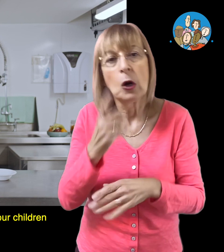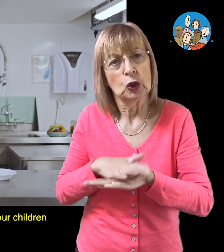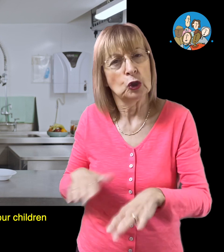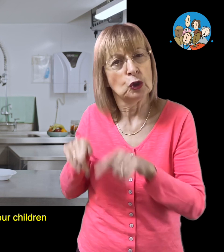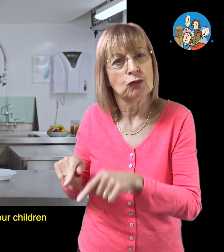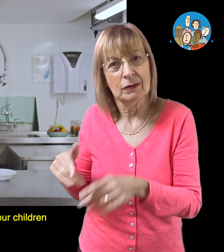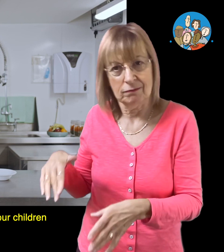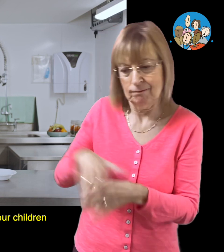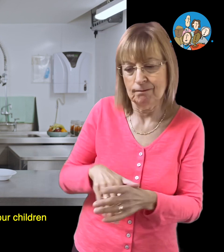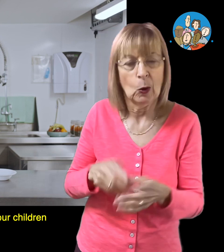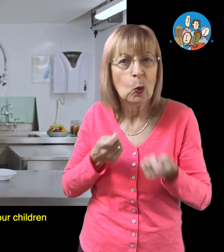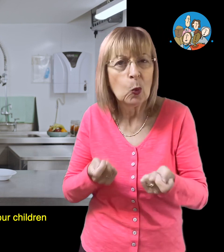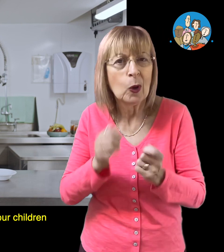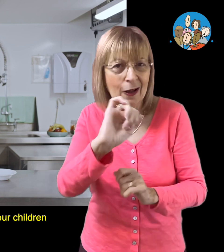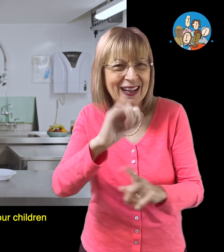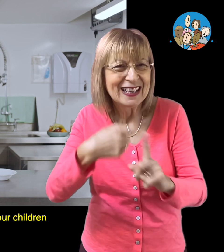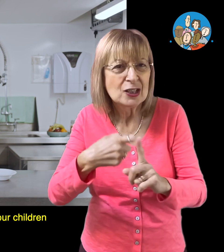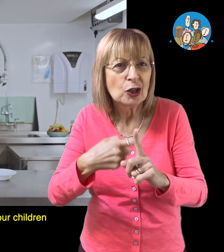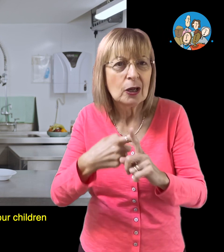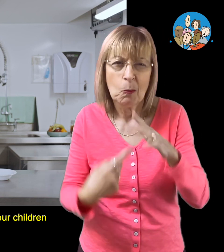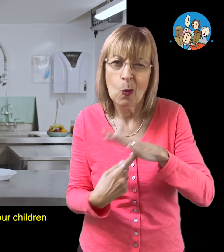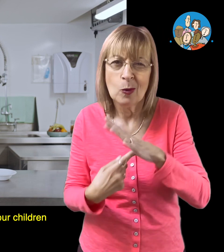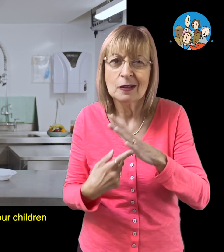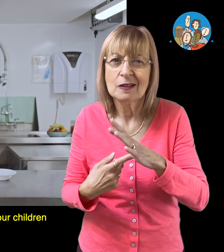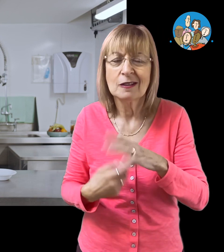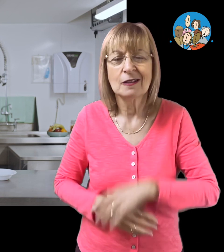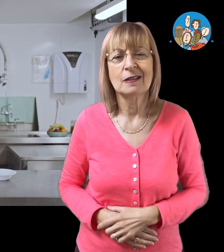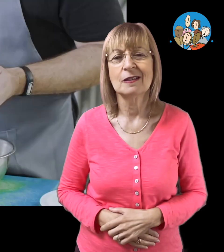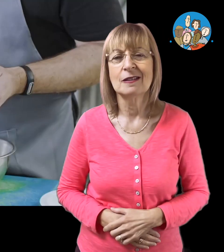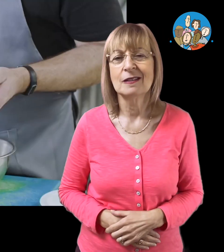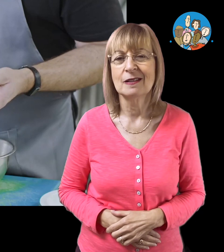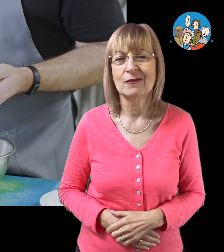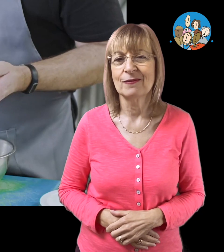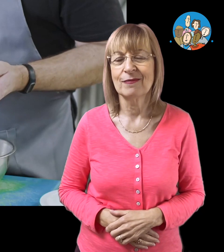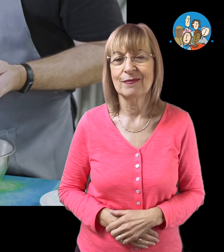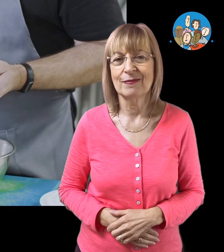safest way to get your children involved with cooking in the kitchen.